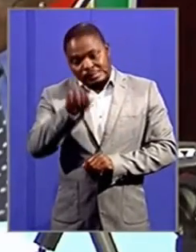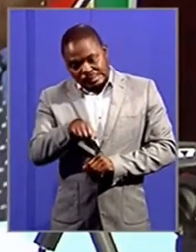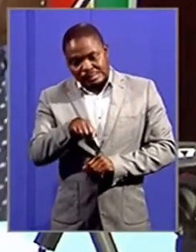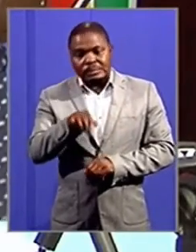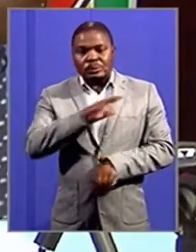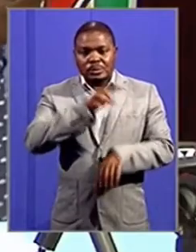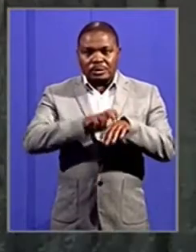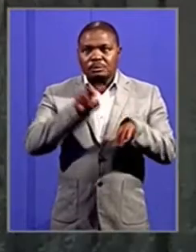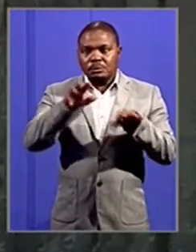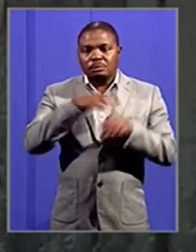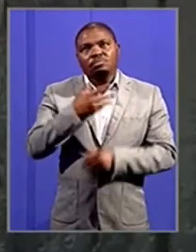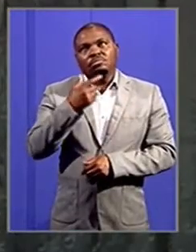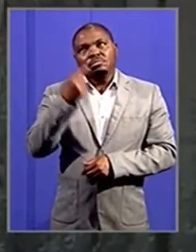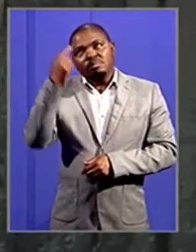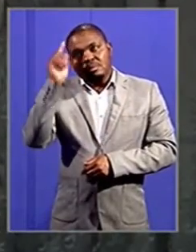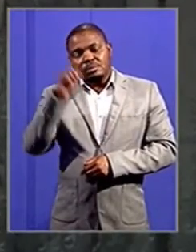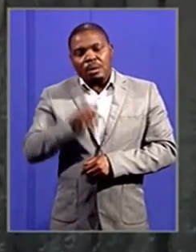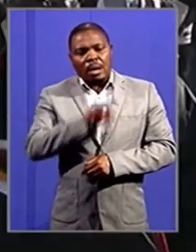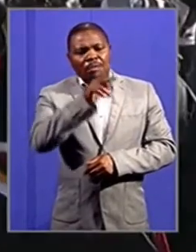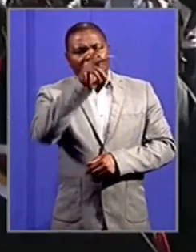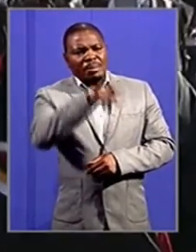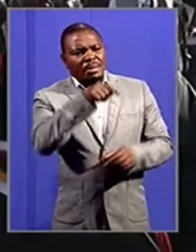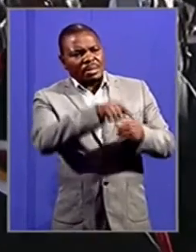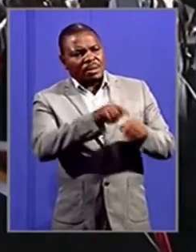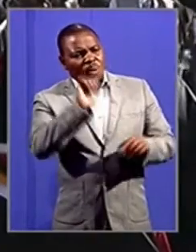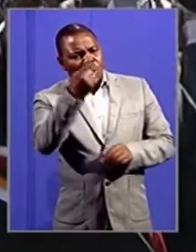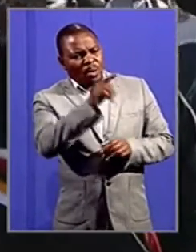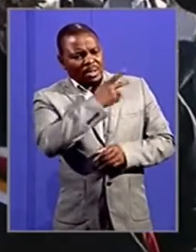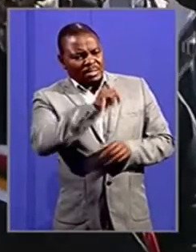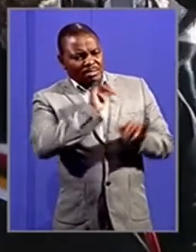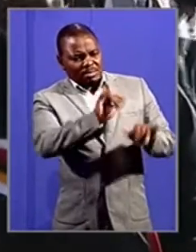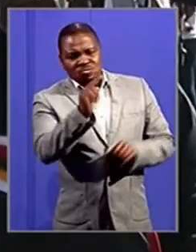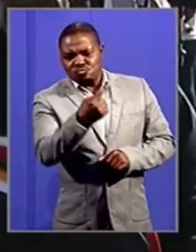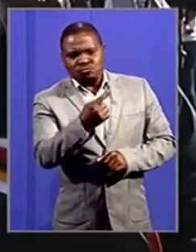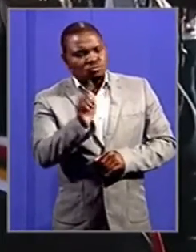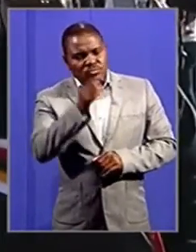ke go tlošwa kgopolo ya gore mokgatlo wa IFP ke wa ka profenseng ya KwaZulu-Natal.